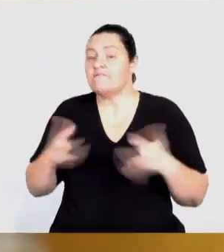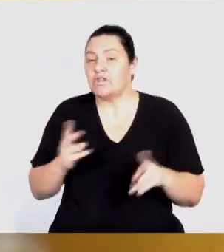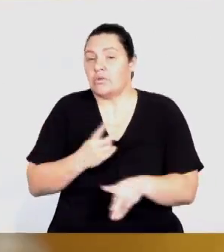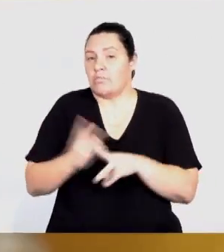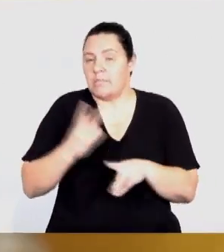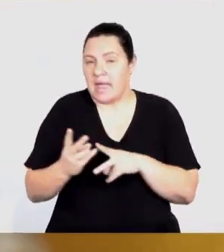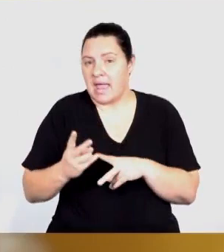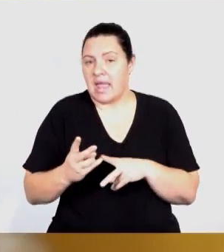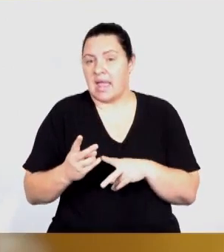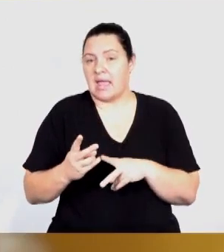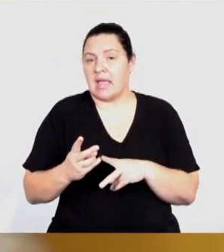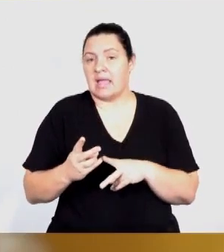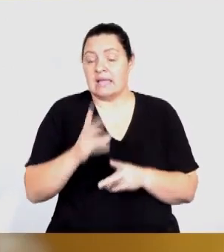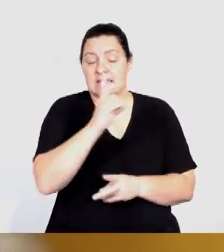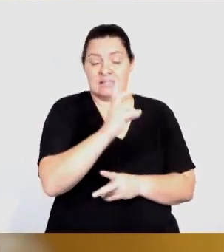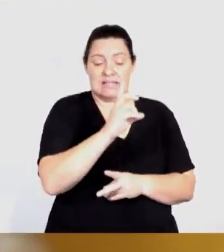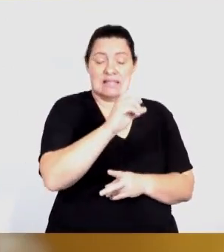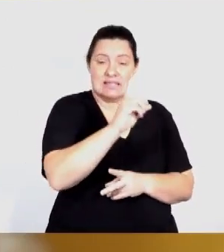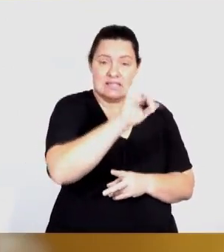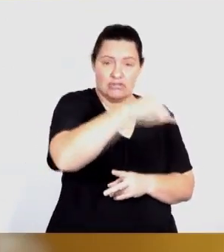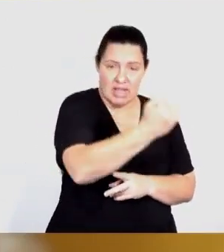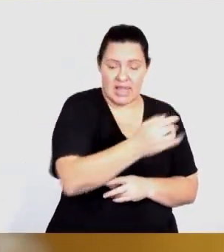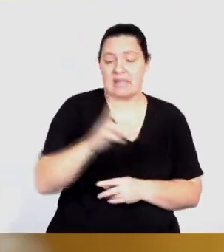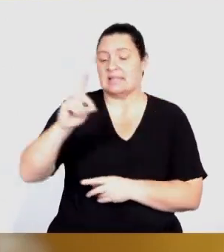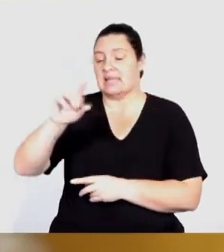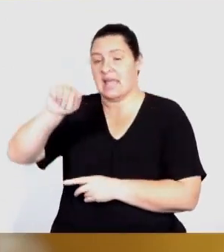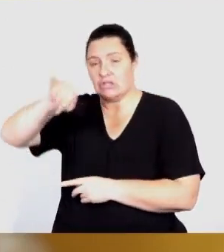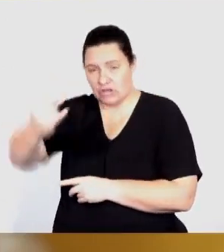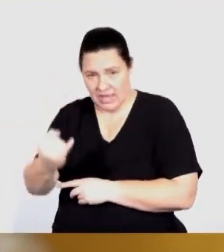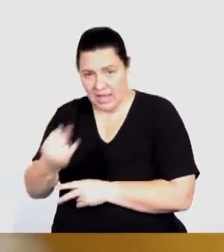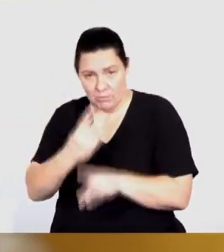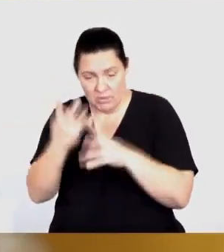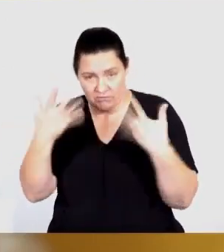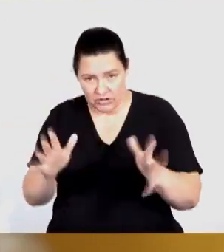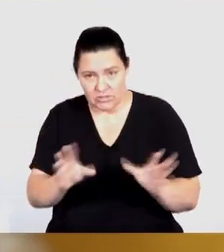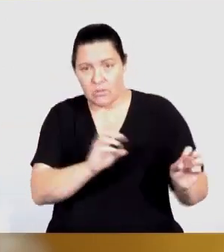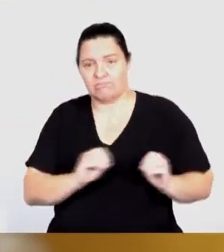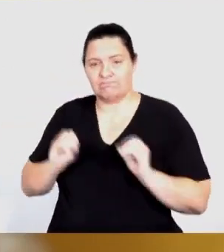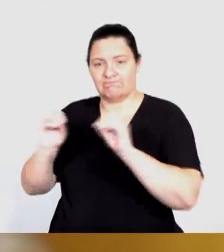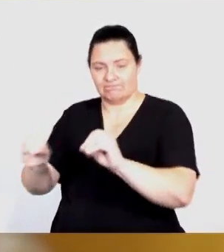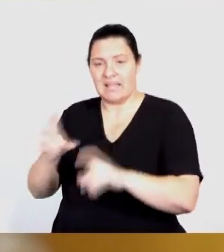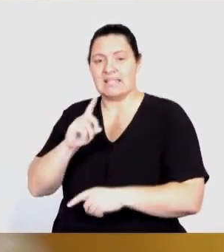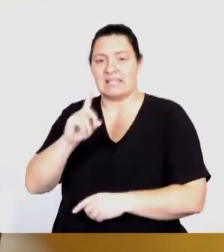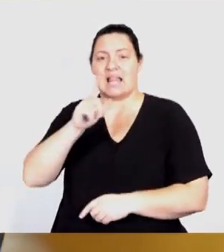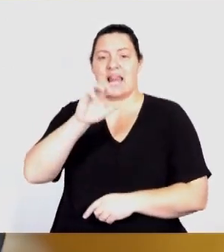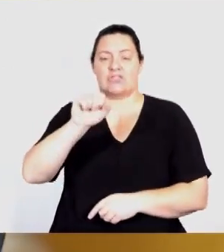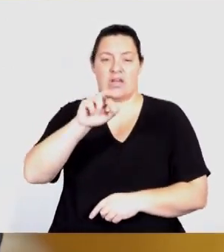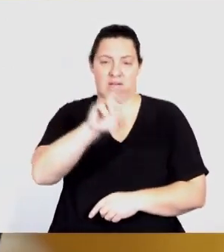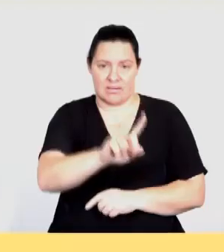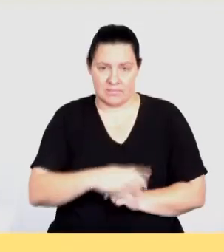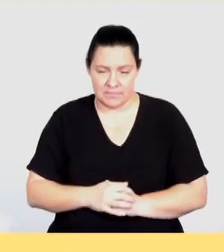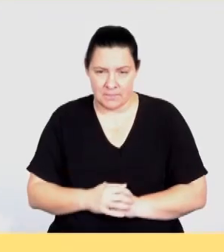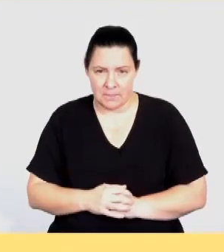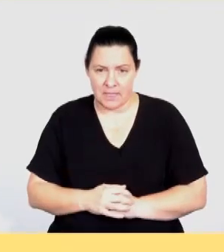aspect, okay? Since we've prepared our debtors journal and our debtors allowances journal, let's now post it to the debtors